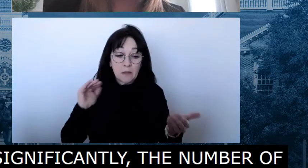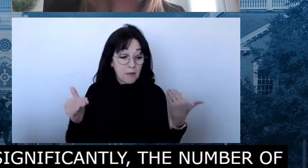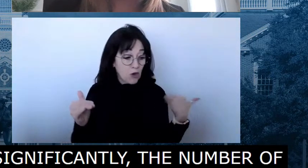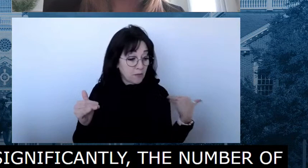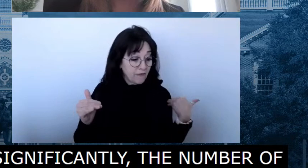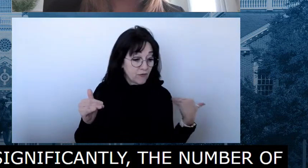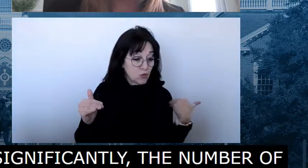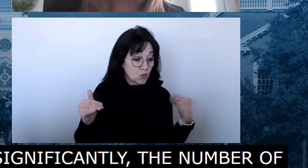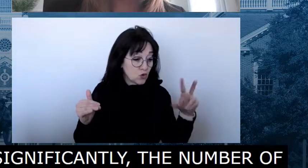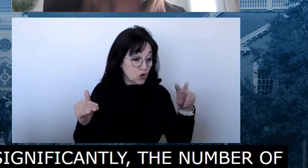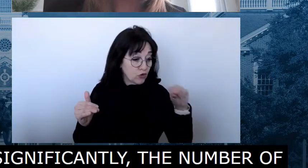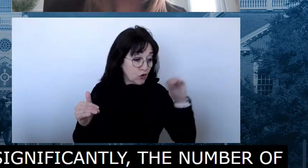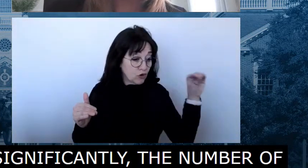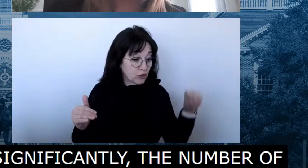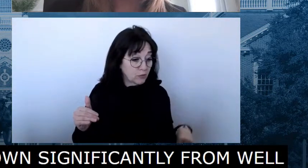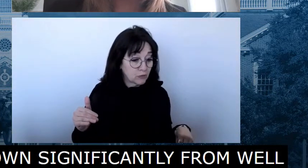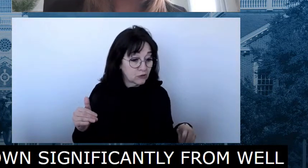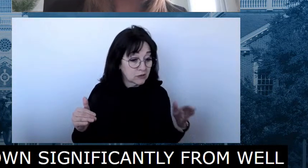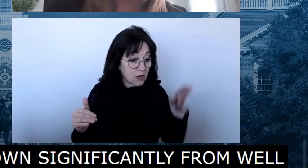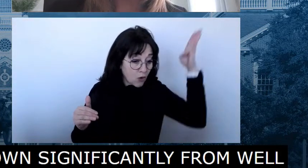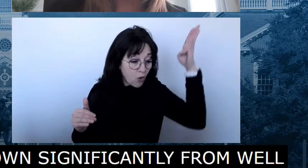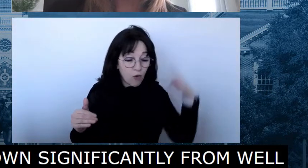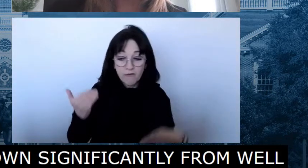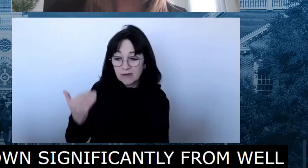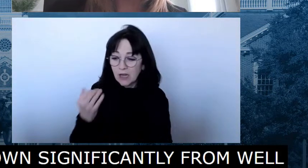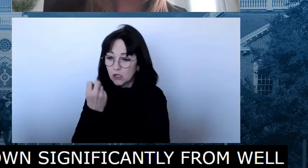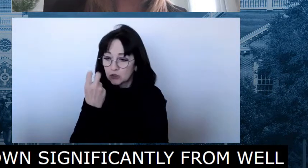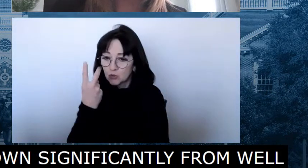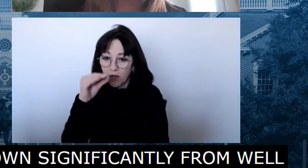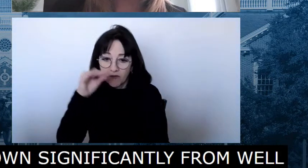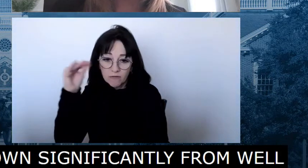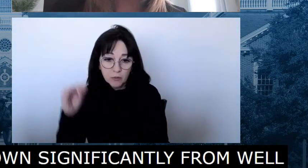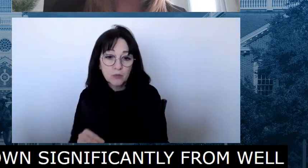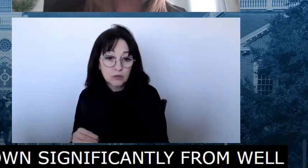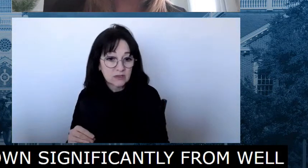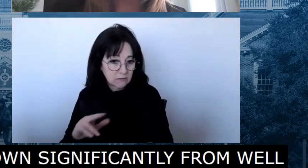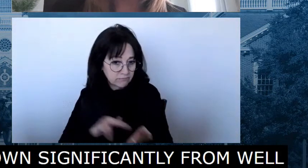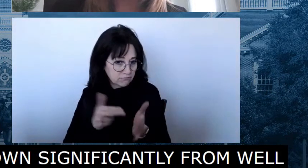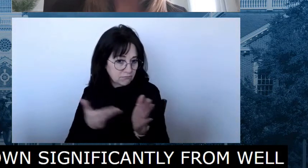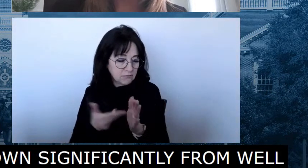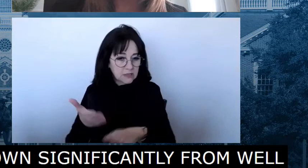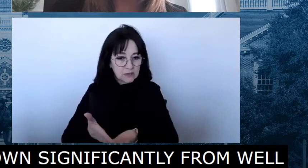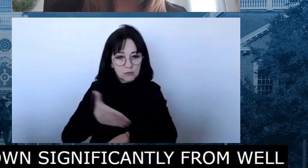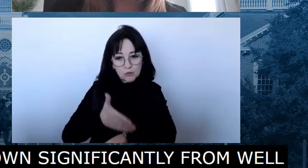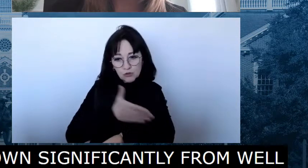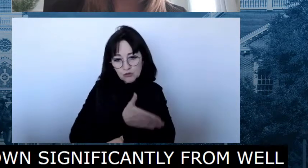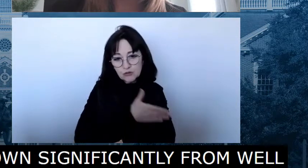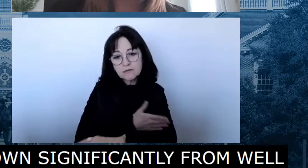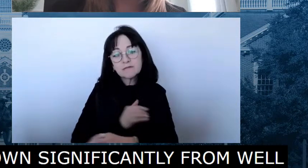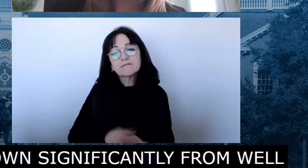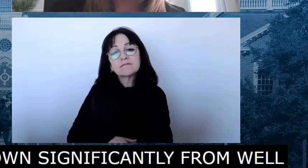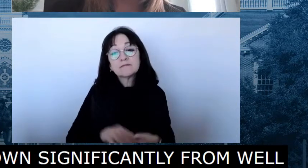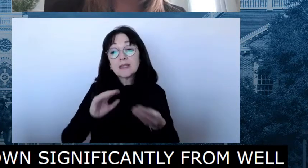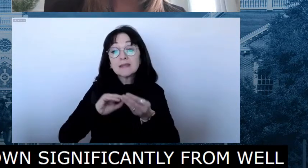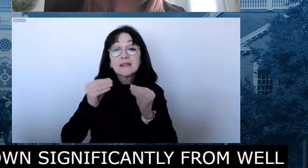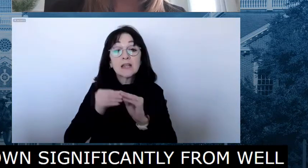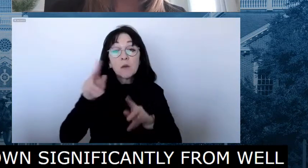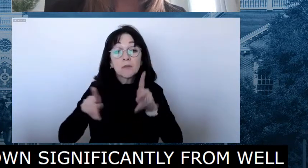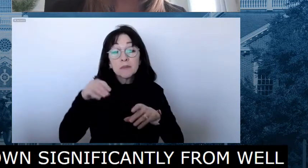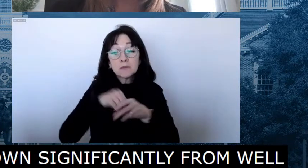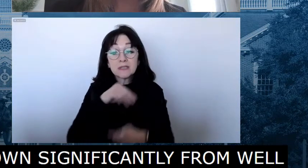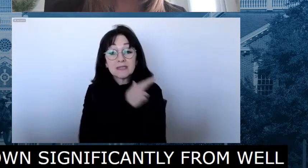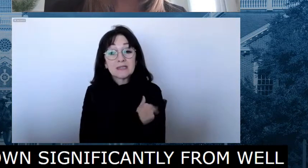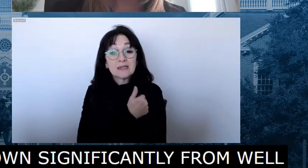30% now to 12% or thereabouts. Hospitalizations are down from 759